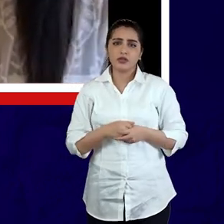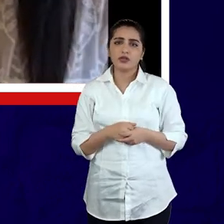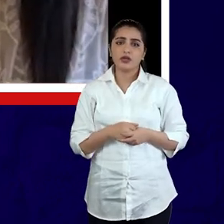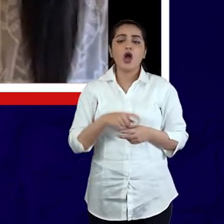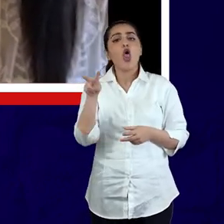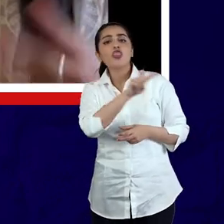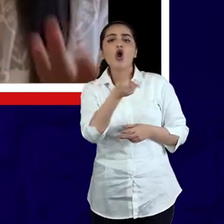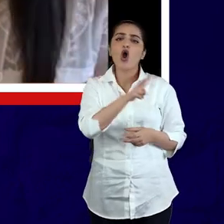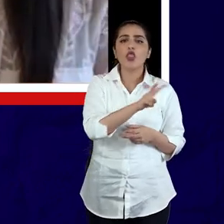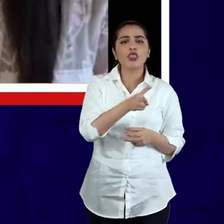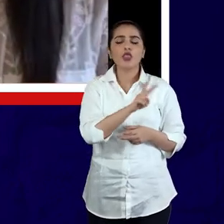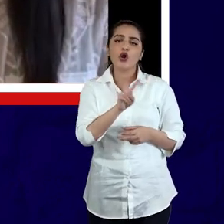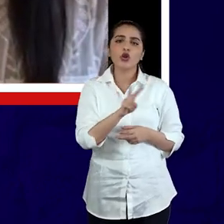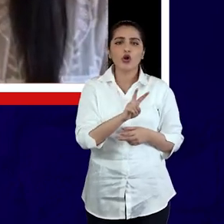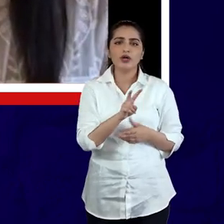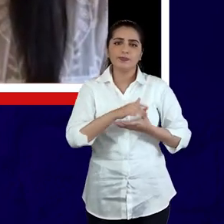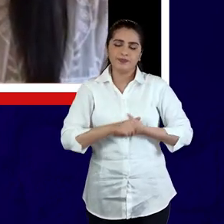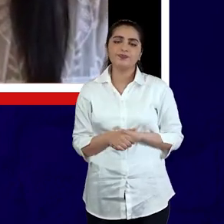Designers and community, so maybe you can